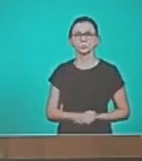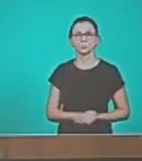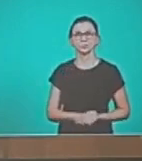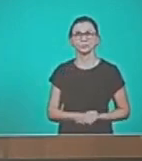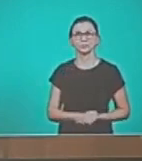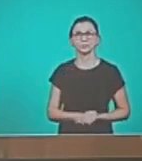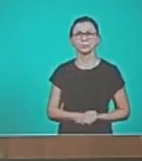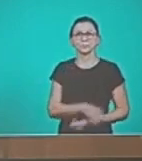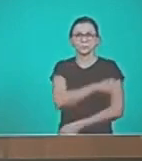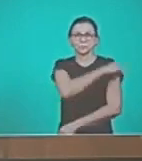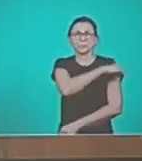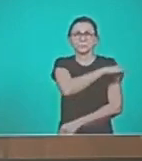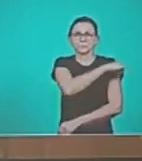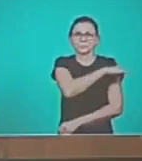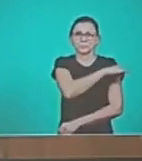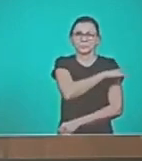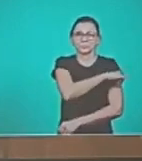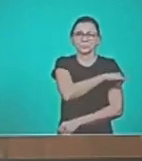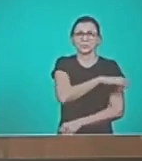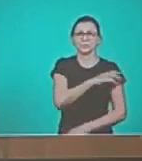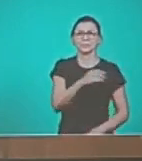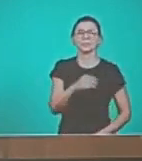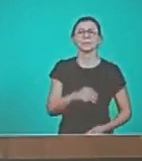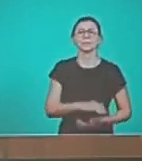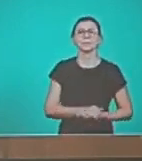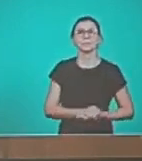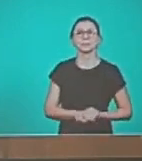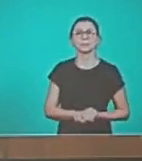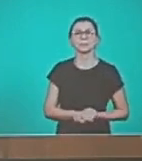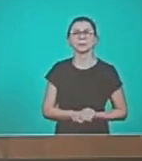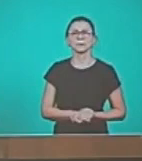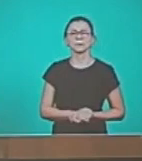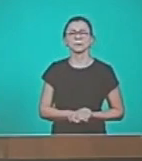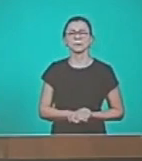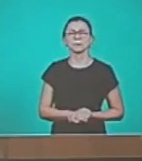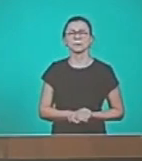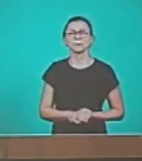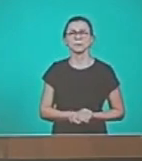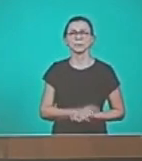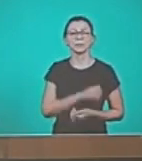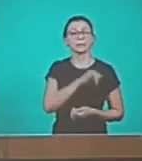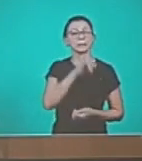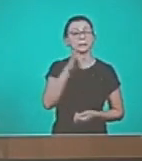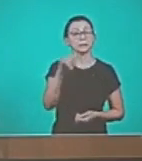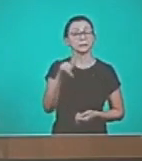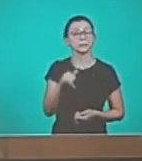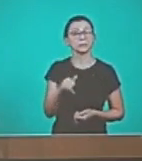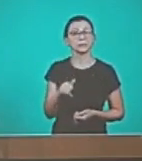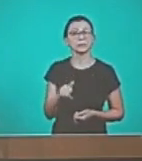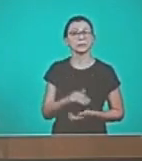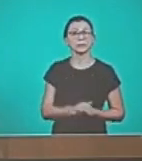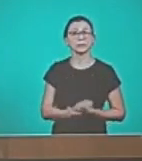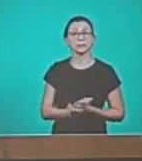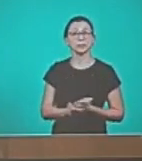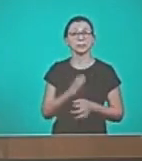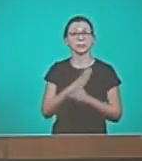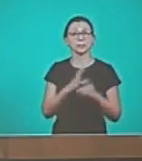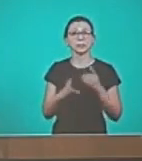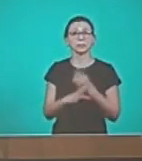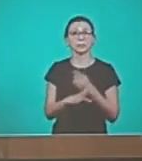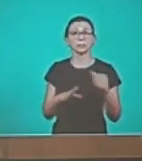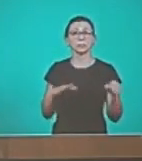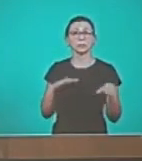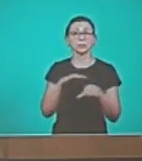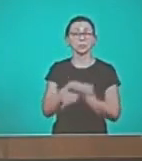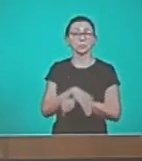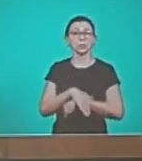San José Valle, Rio Preto, in the state of Rio de Janeiro, Brazil. He's saying that the word that was